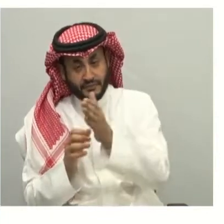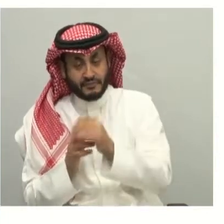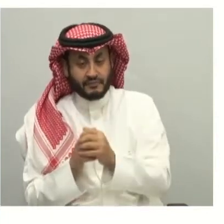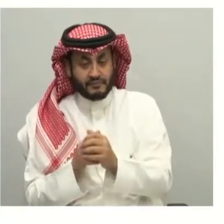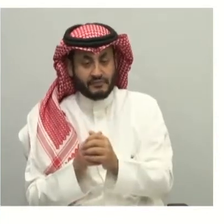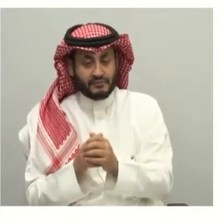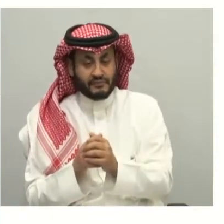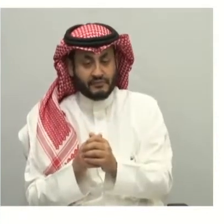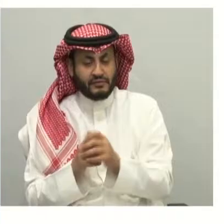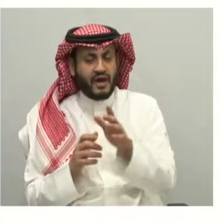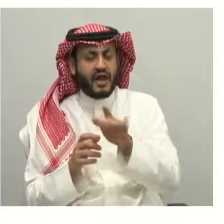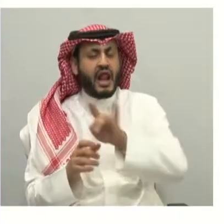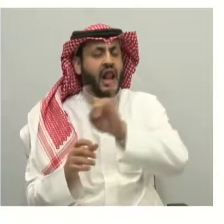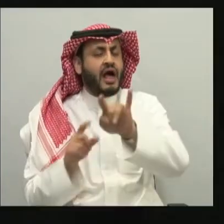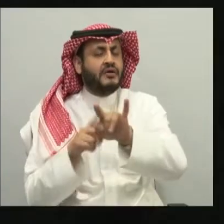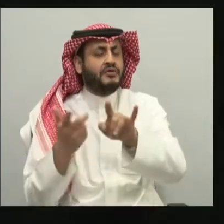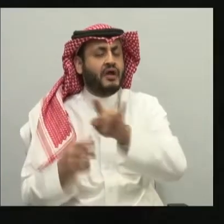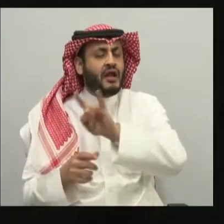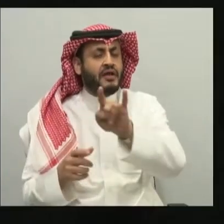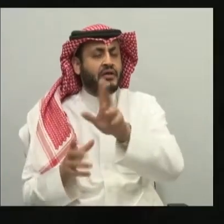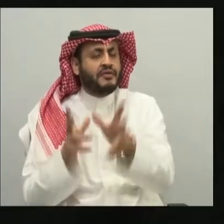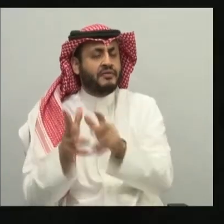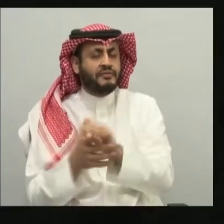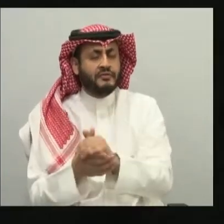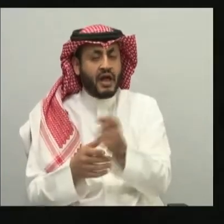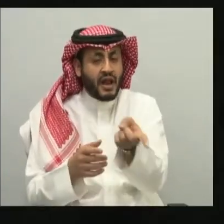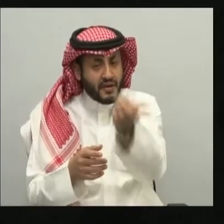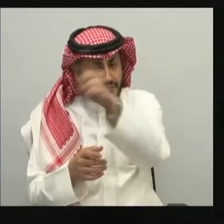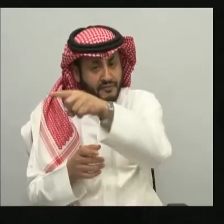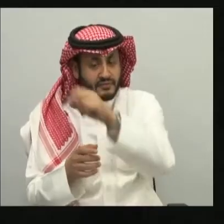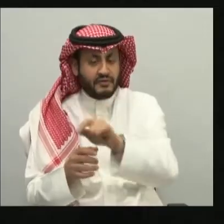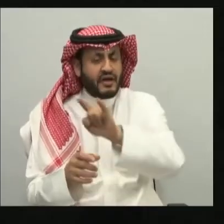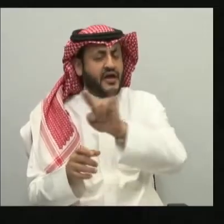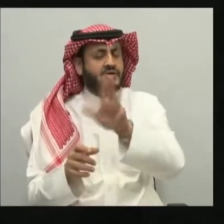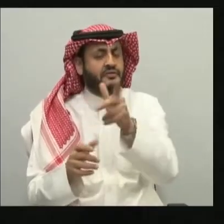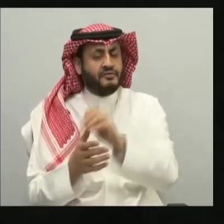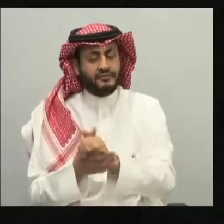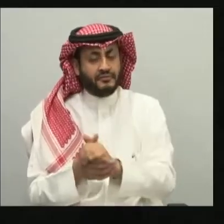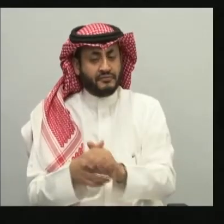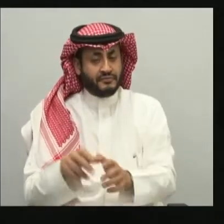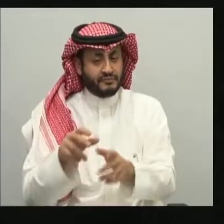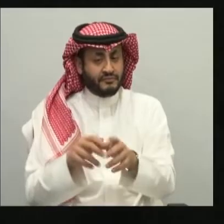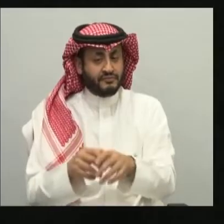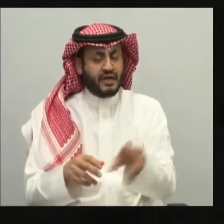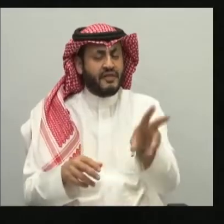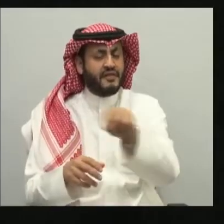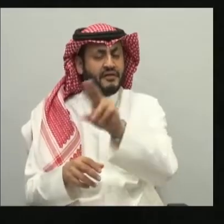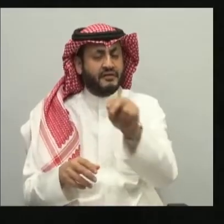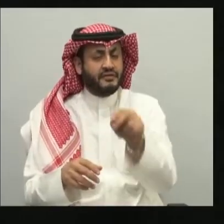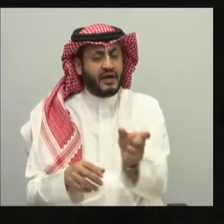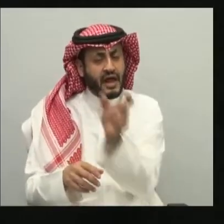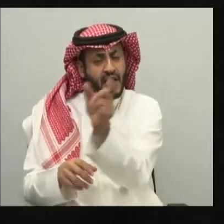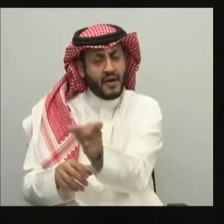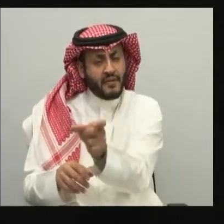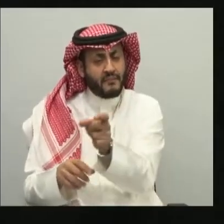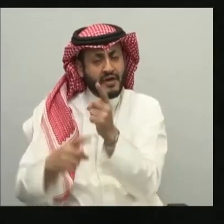to make a negative statement for the things that will happen in the future, we will use it, and we will going to